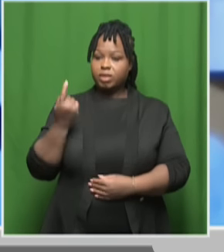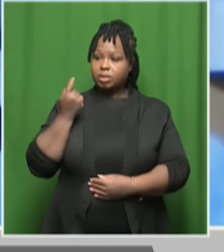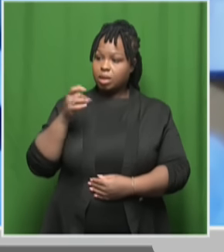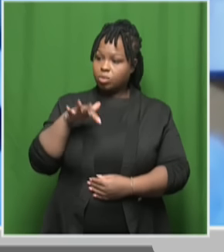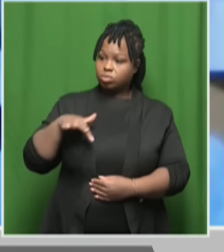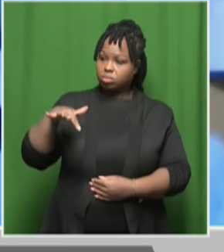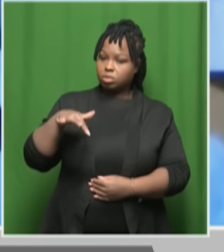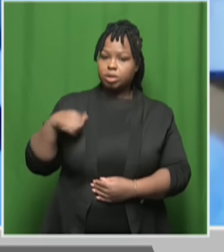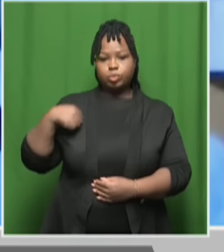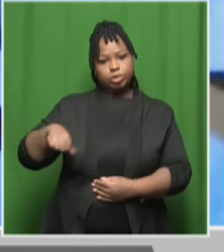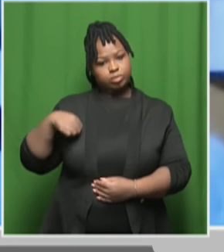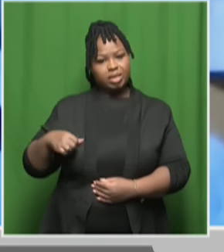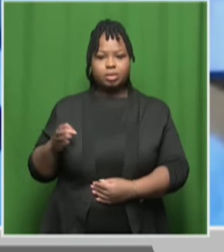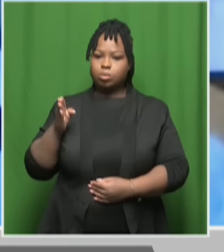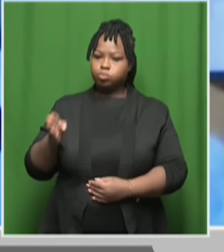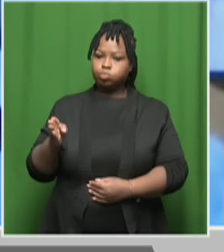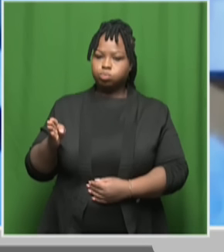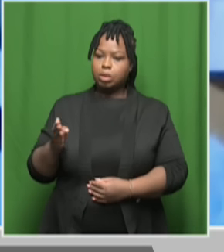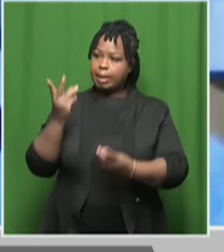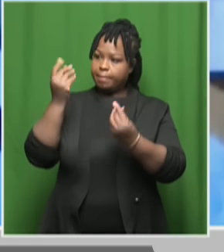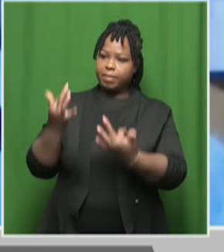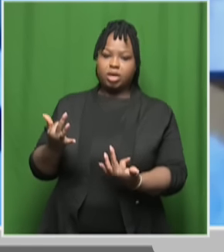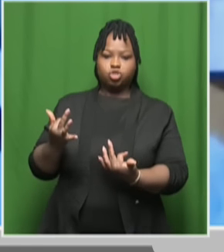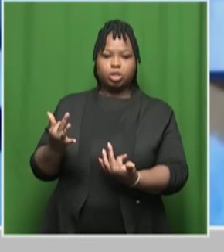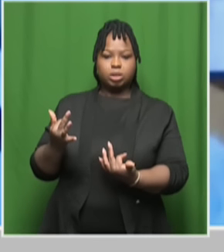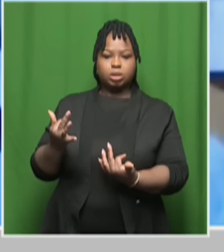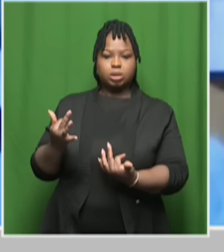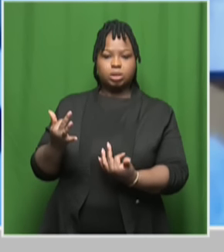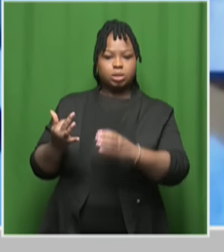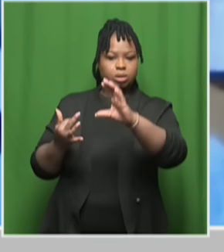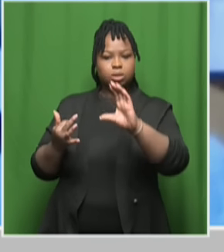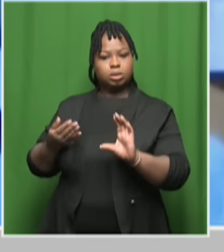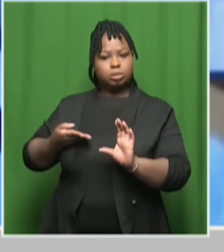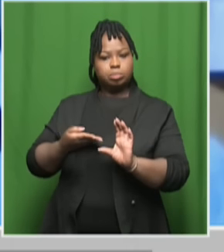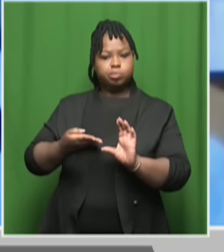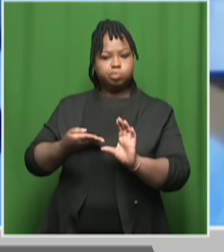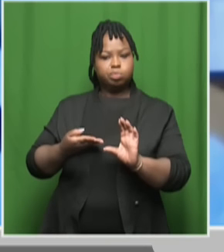a municipality that has a budget. I'm looking at